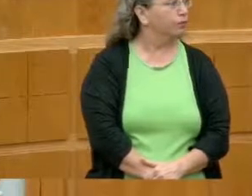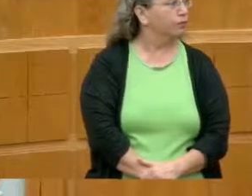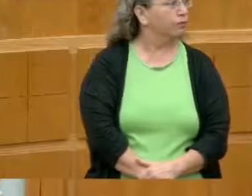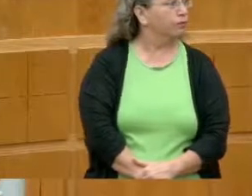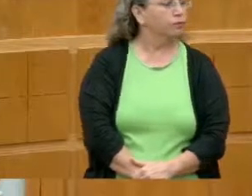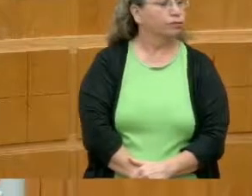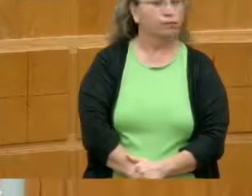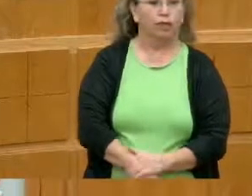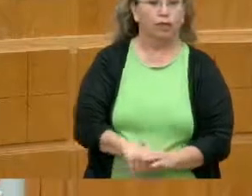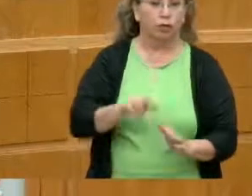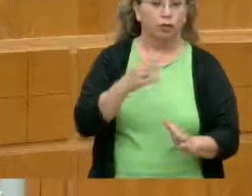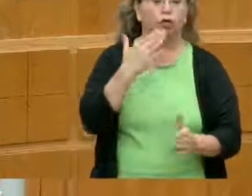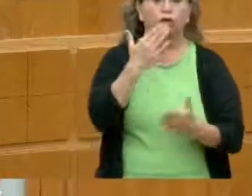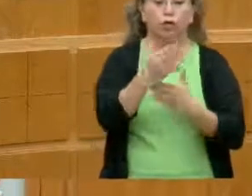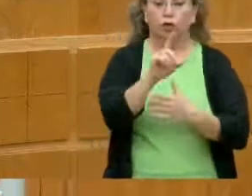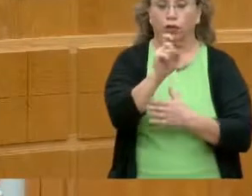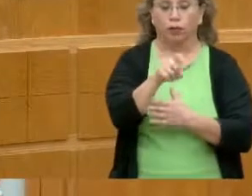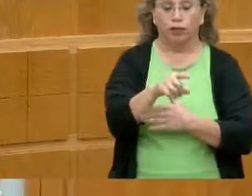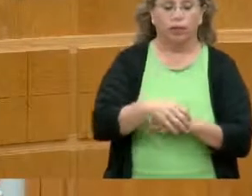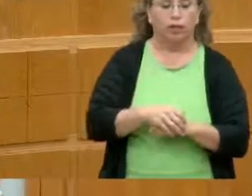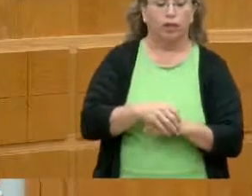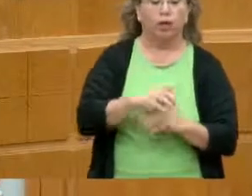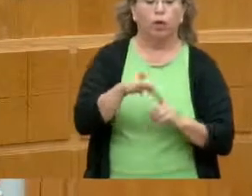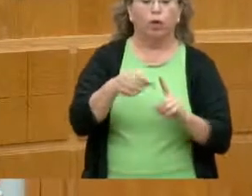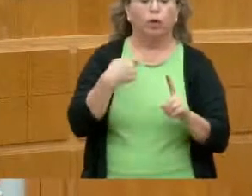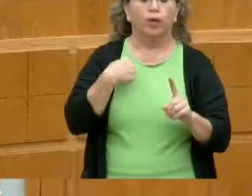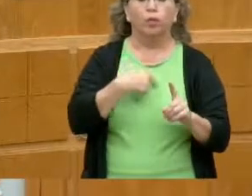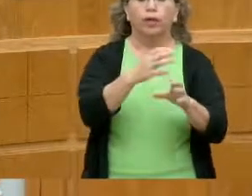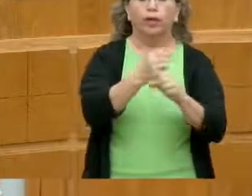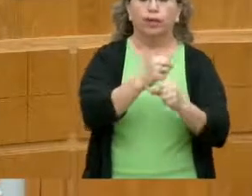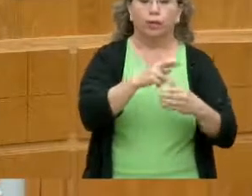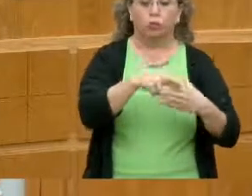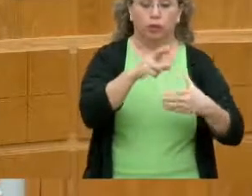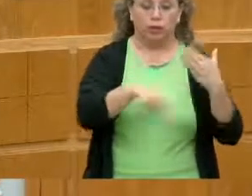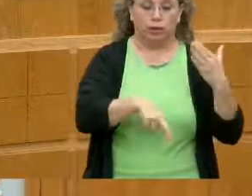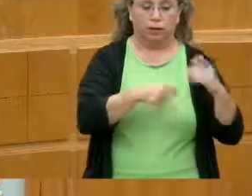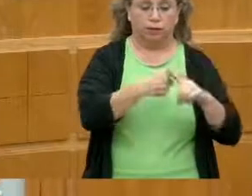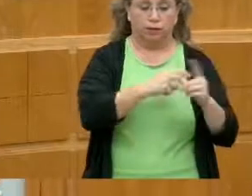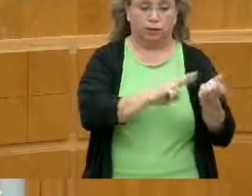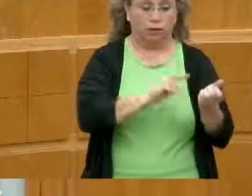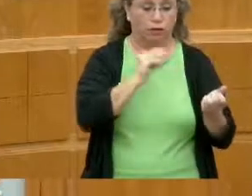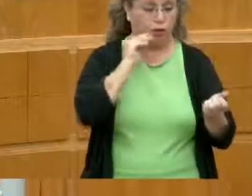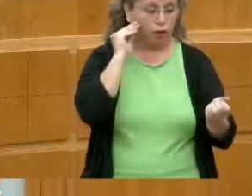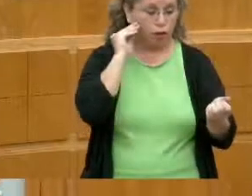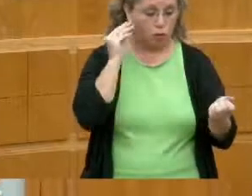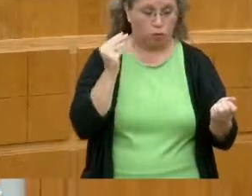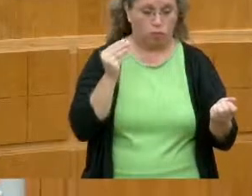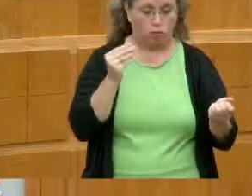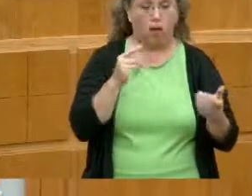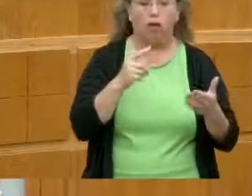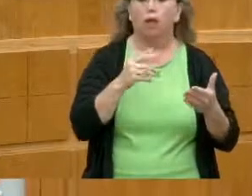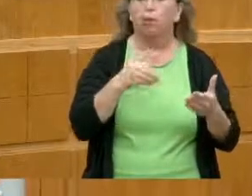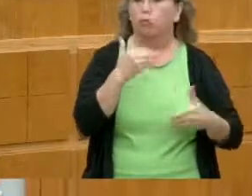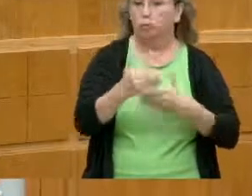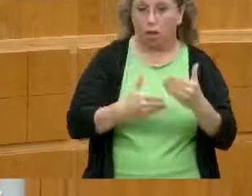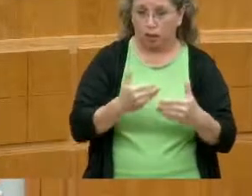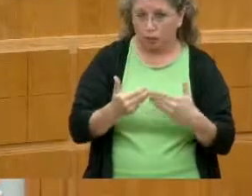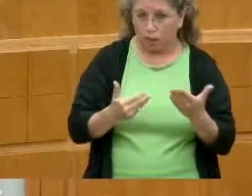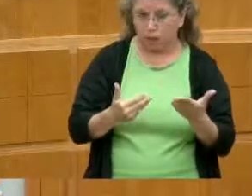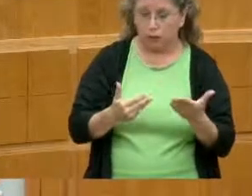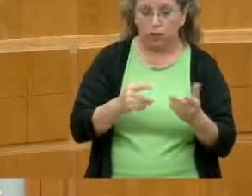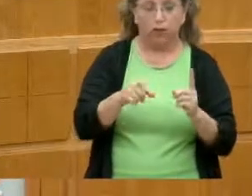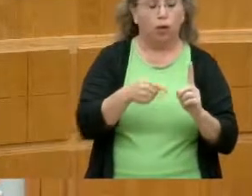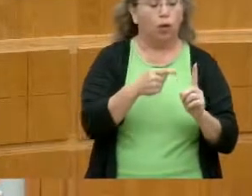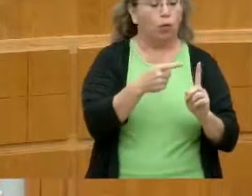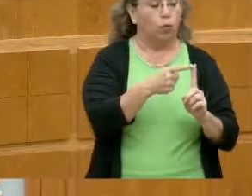So that's a great question. So as the results come back from the nursing homes, what is the process? The process is as soon as we receive a